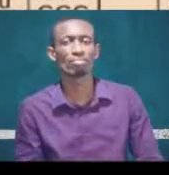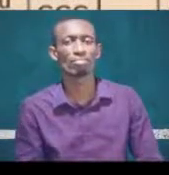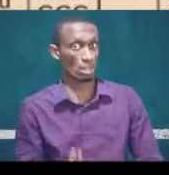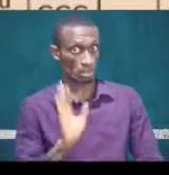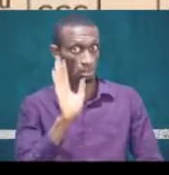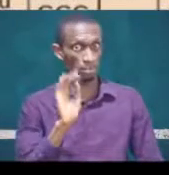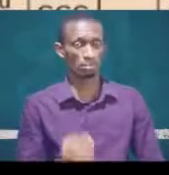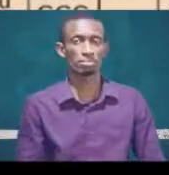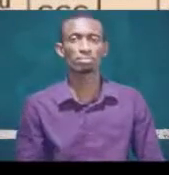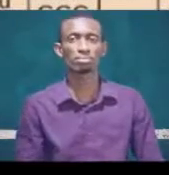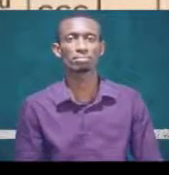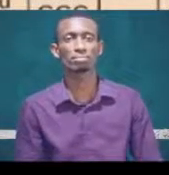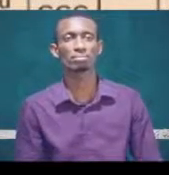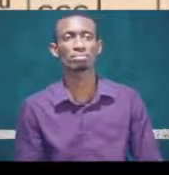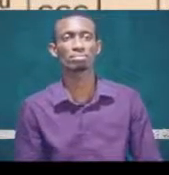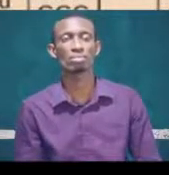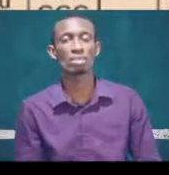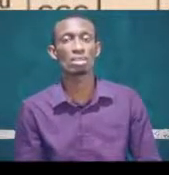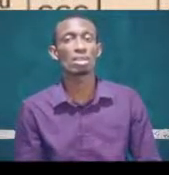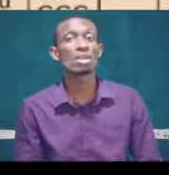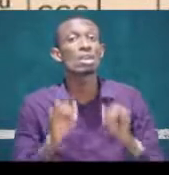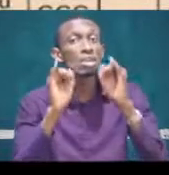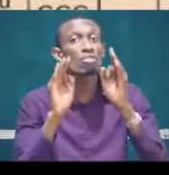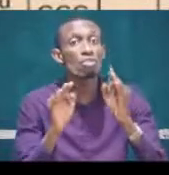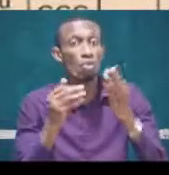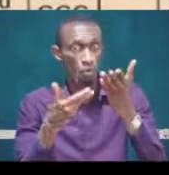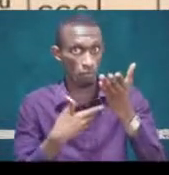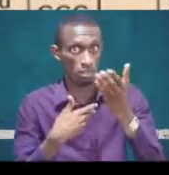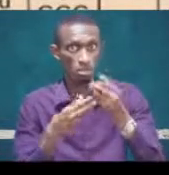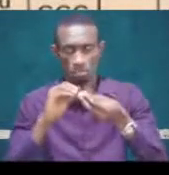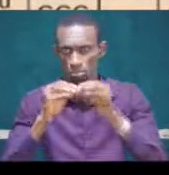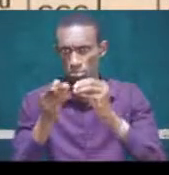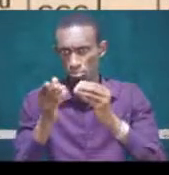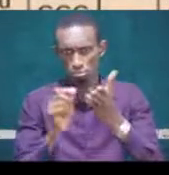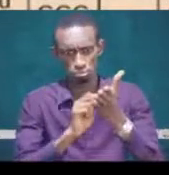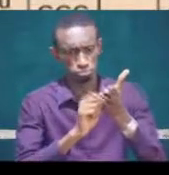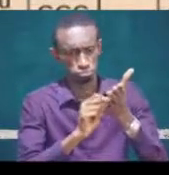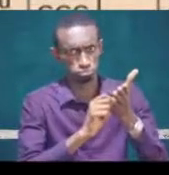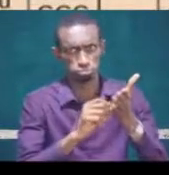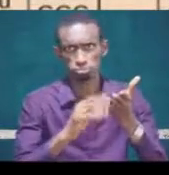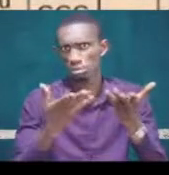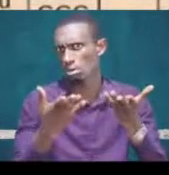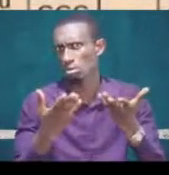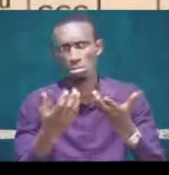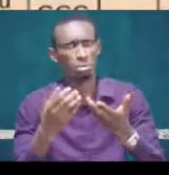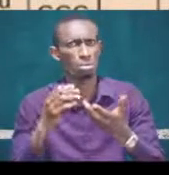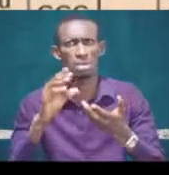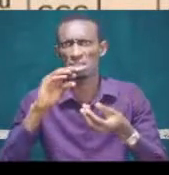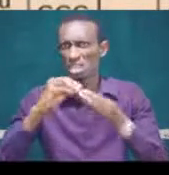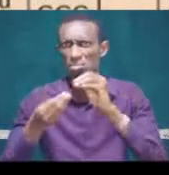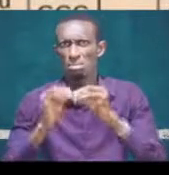So, when do we have these numbers for airtime, or maybe the digits for cash power,